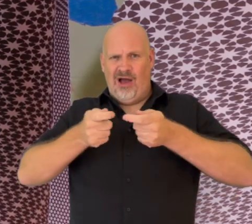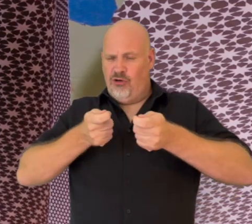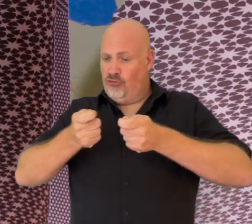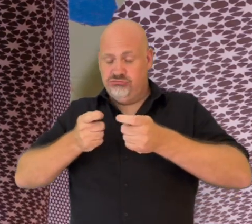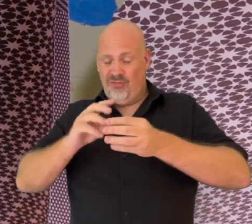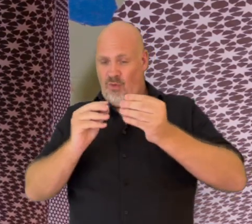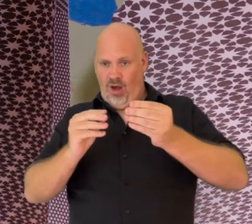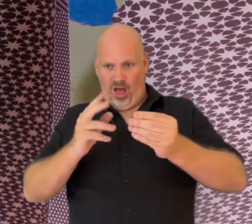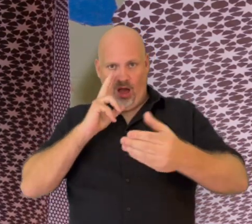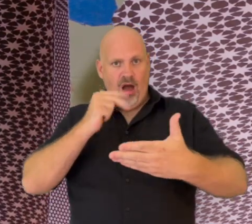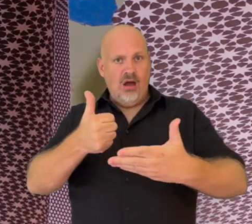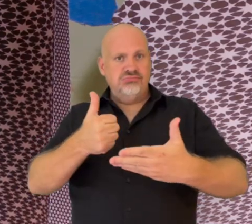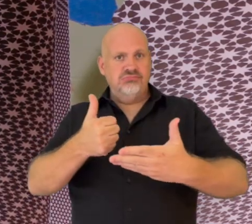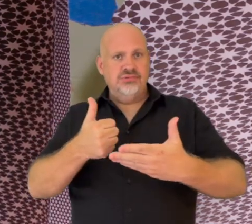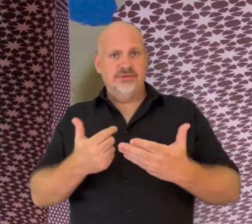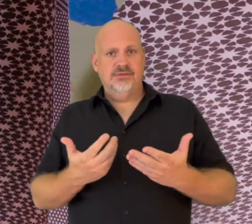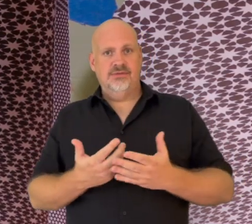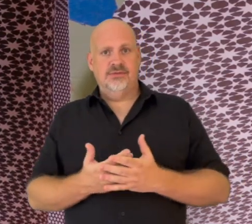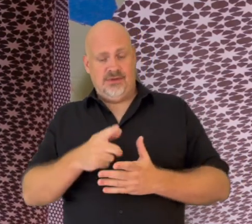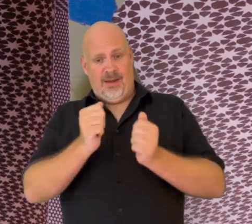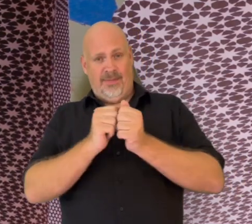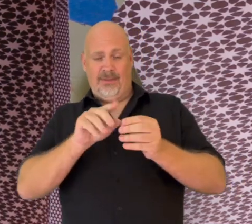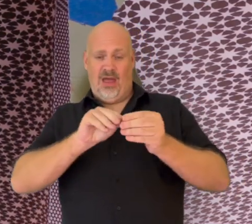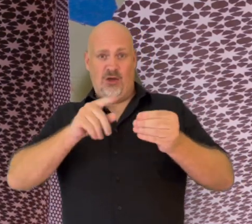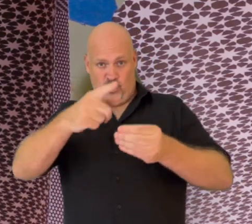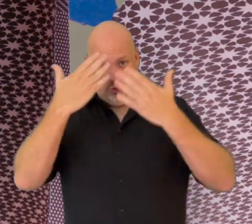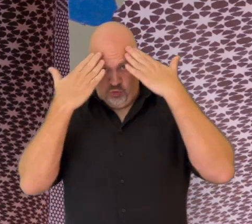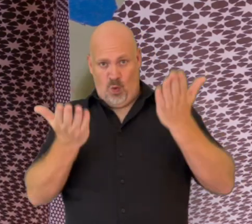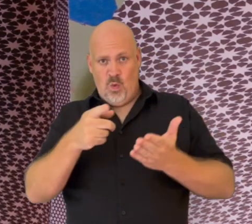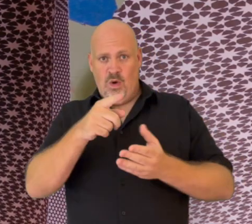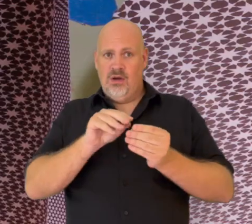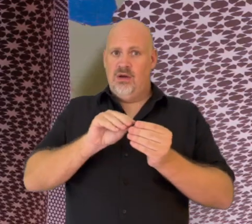paper, you can never be sure quite where it's going to go.